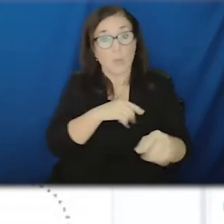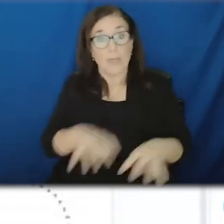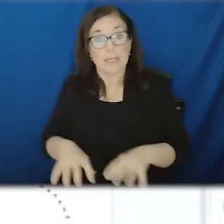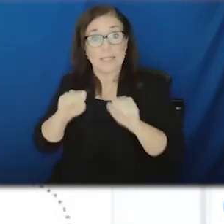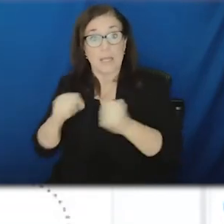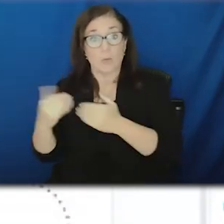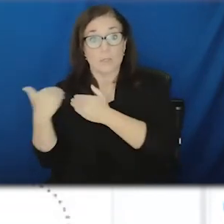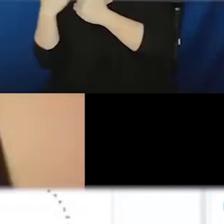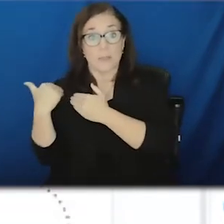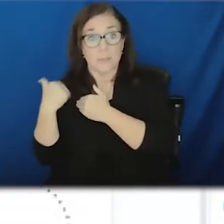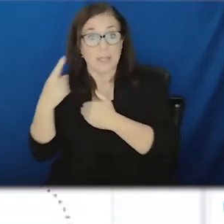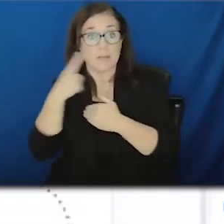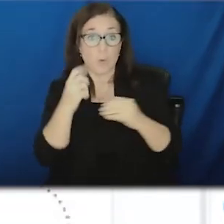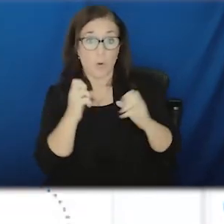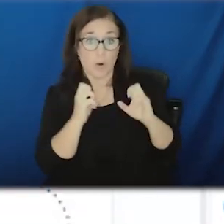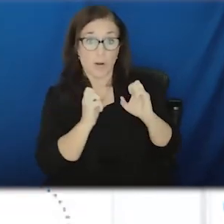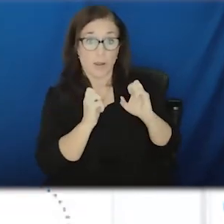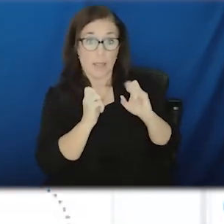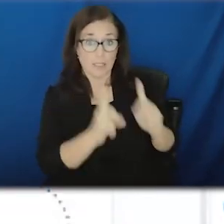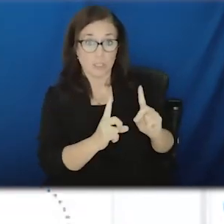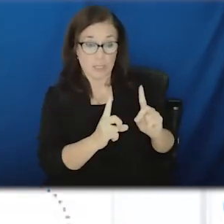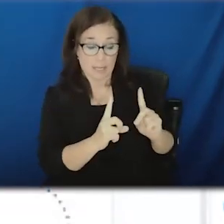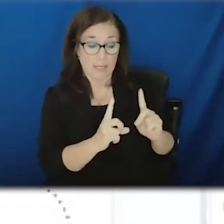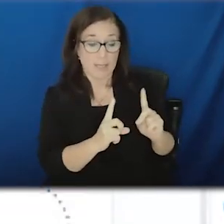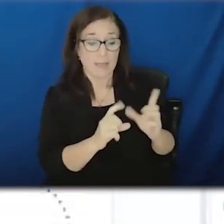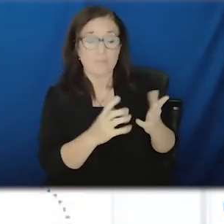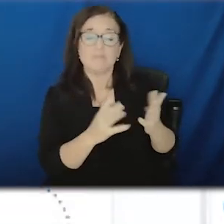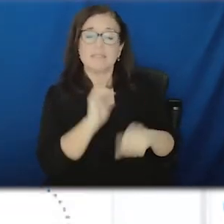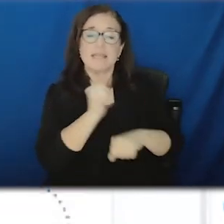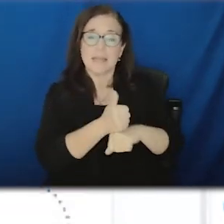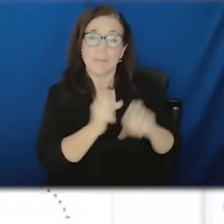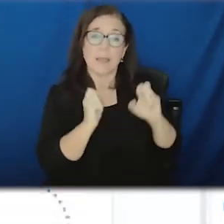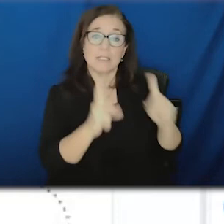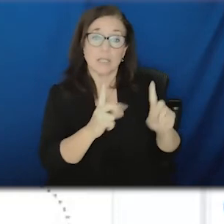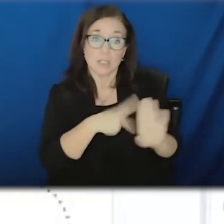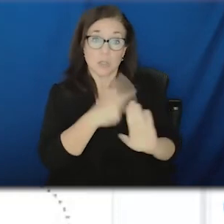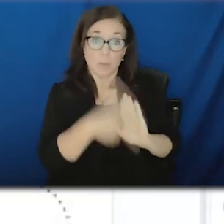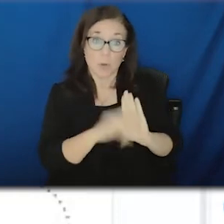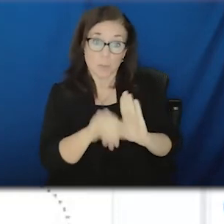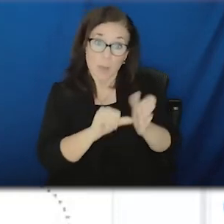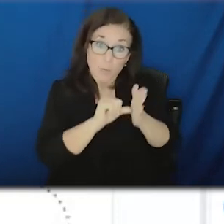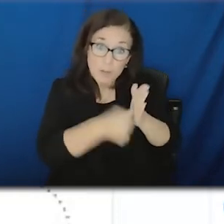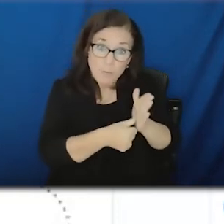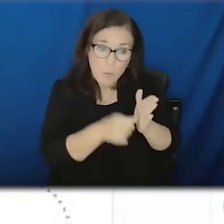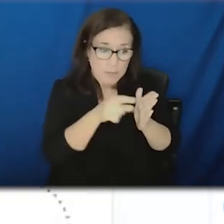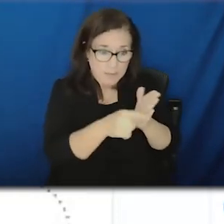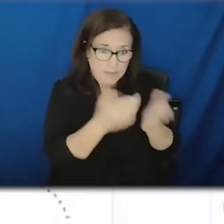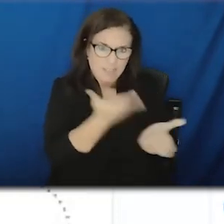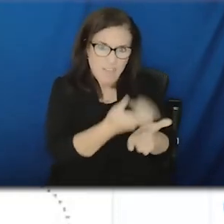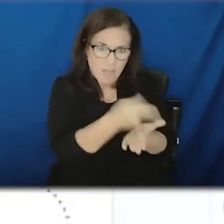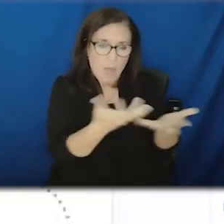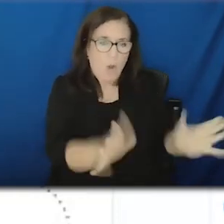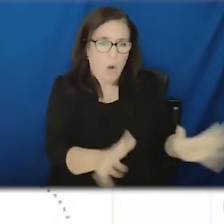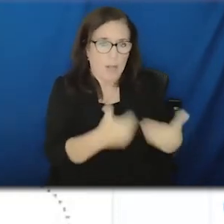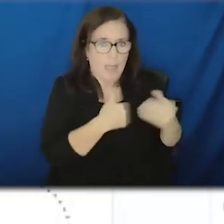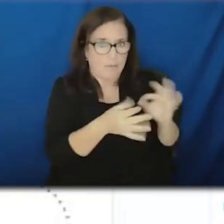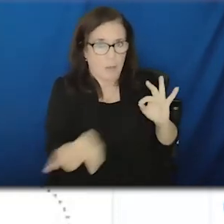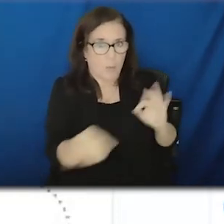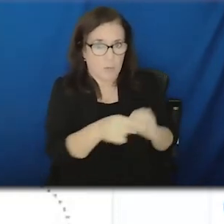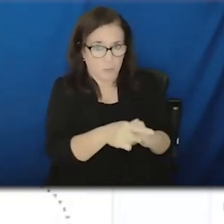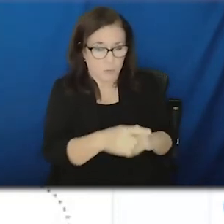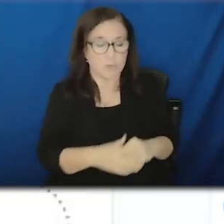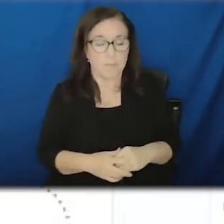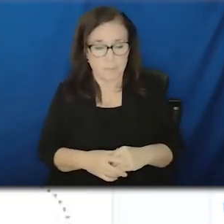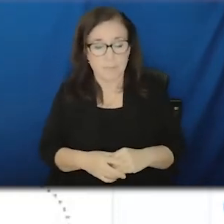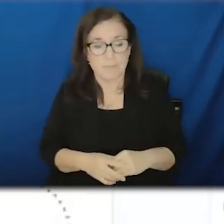an educational program that reinforces this idea. Next slide, please. So how do we best